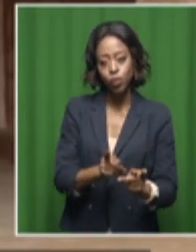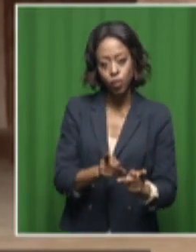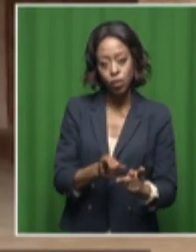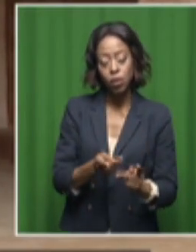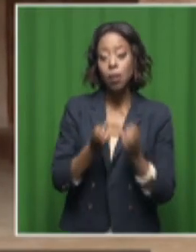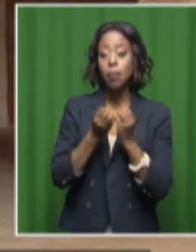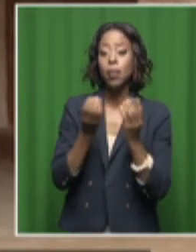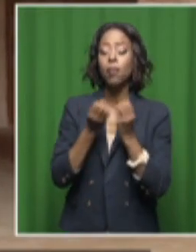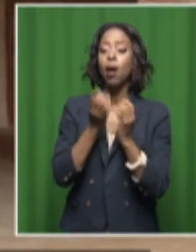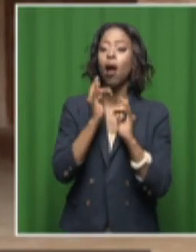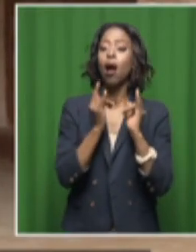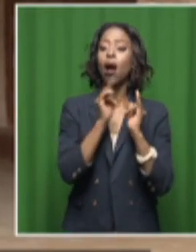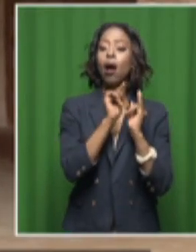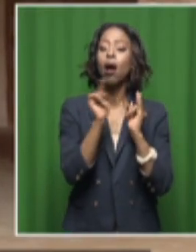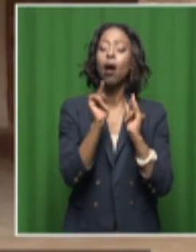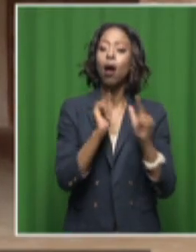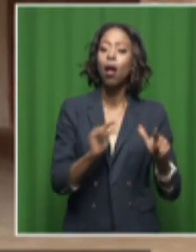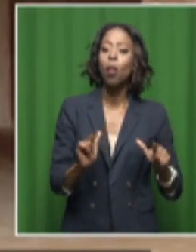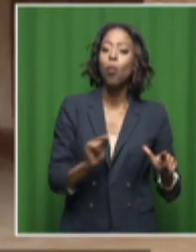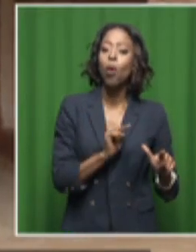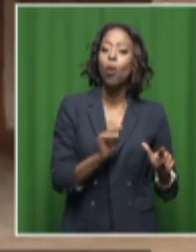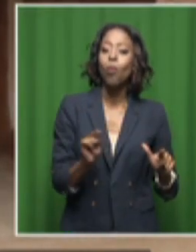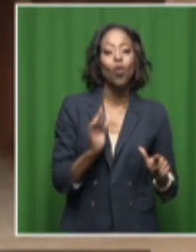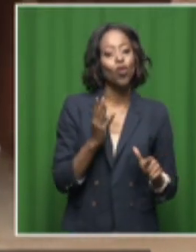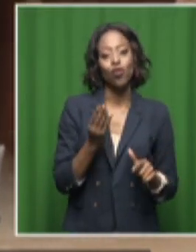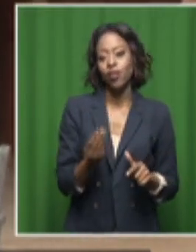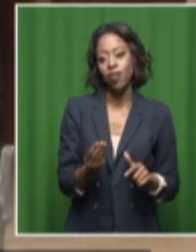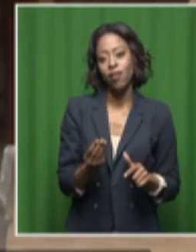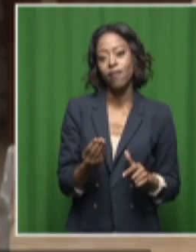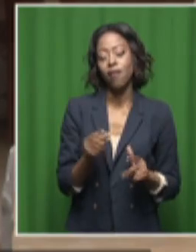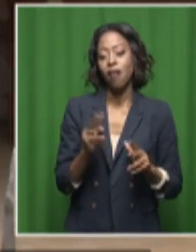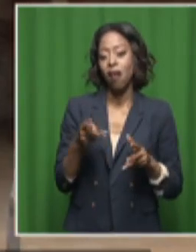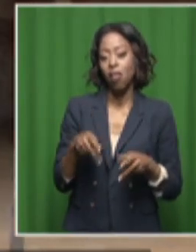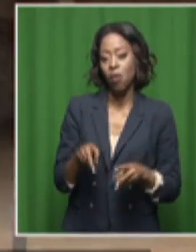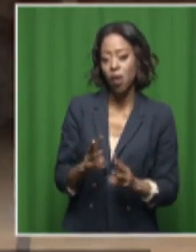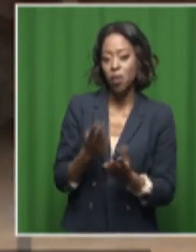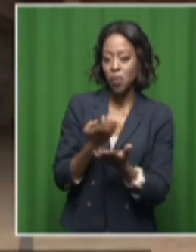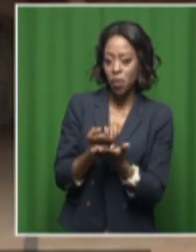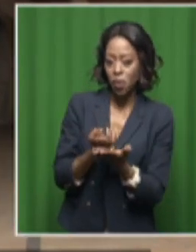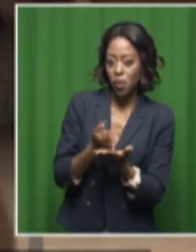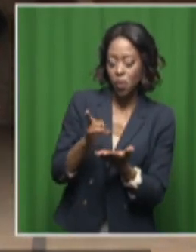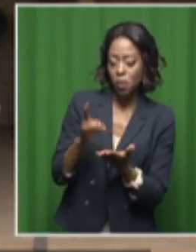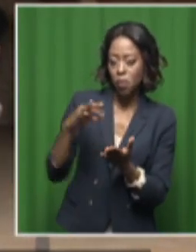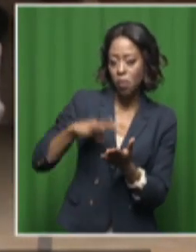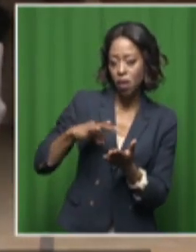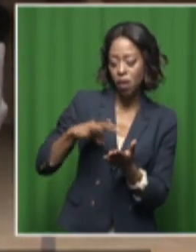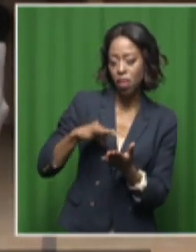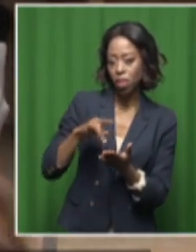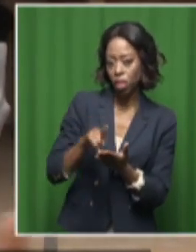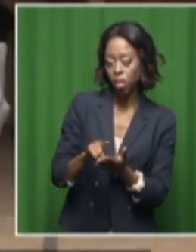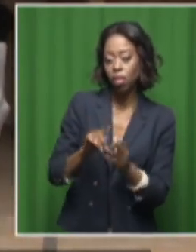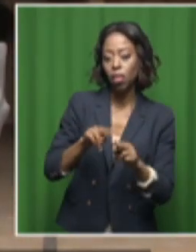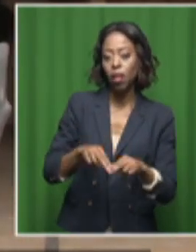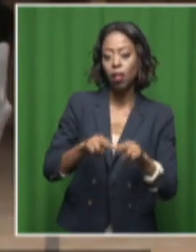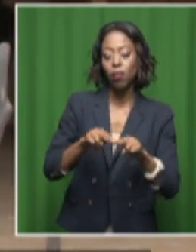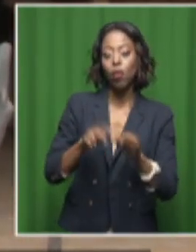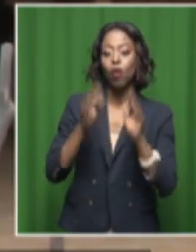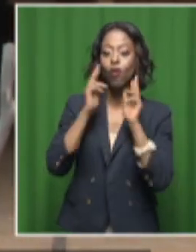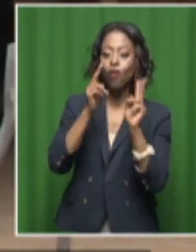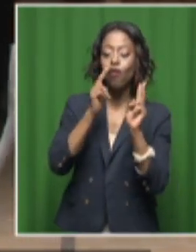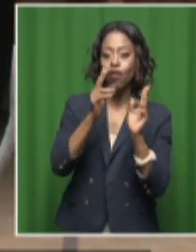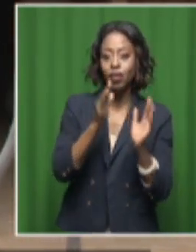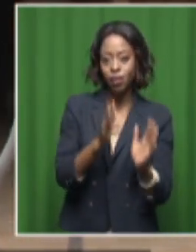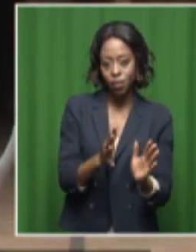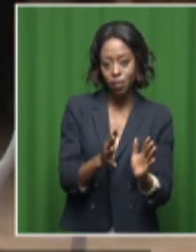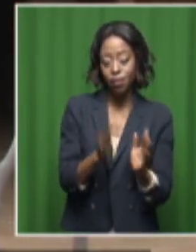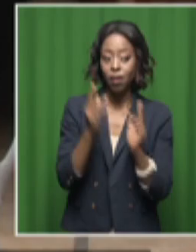of towns in Limpopo don't necessarily have other forms of economy. They rely on tourism and the foot traffic that